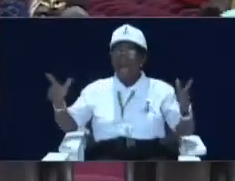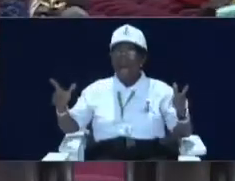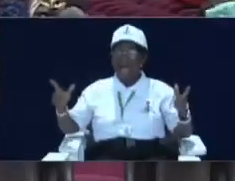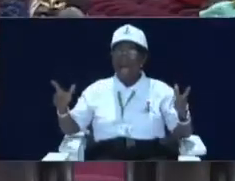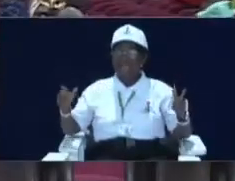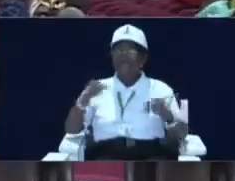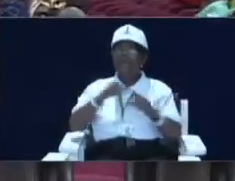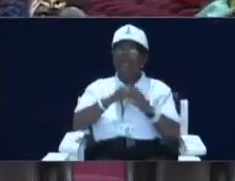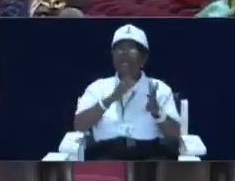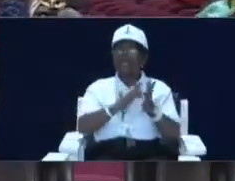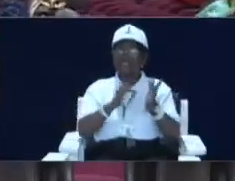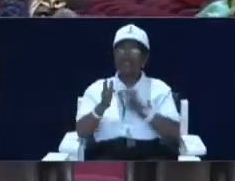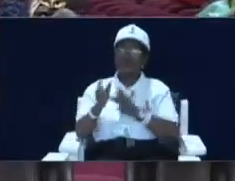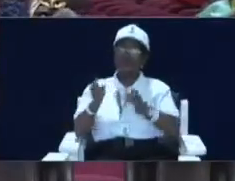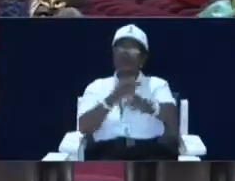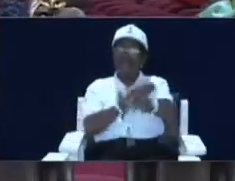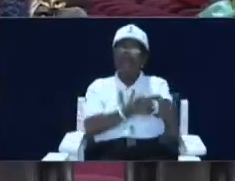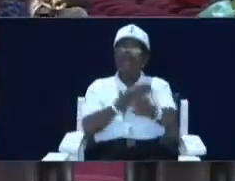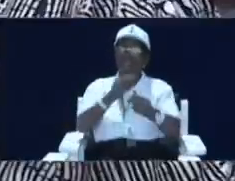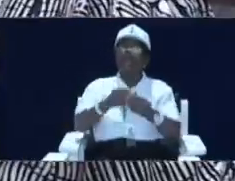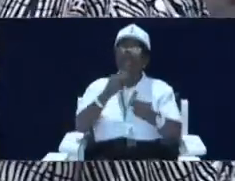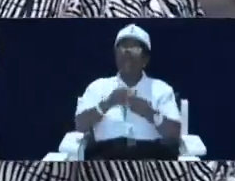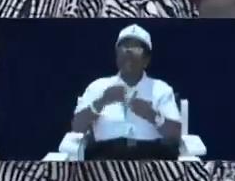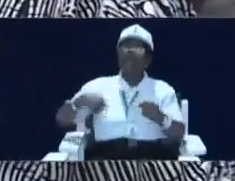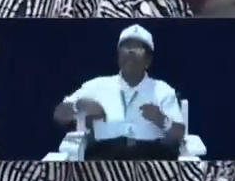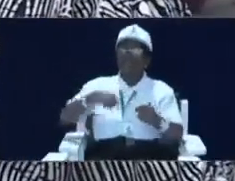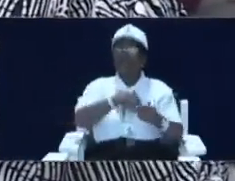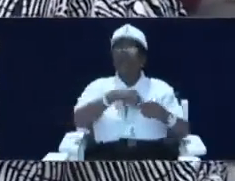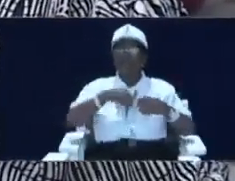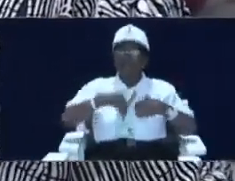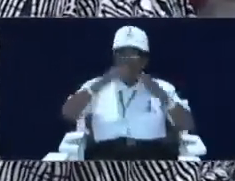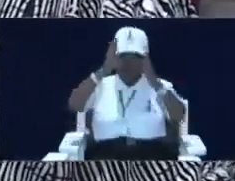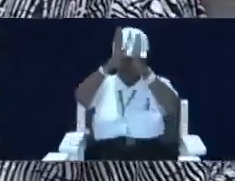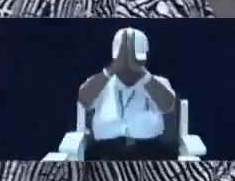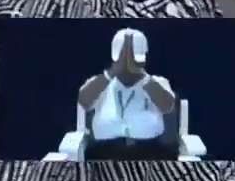In Jesus' mighty name, we have prayed.